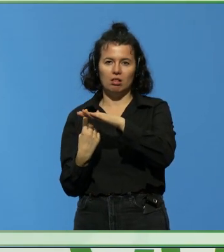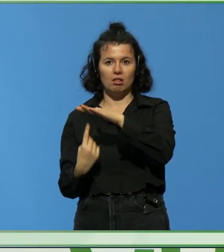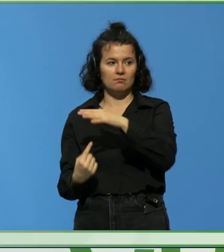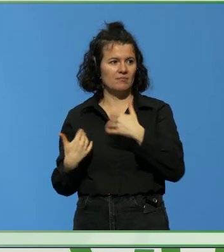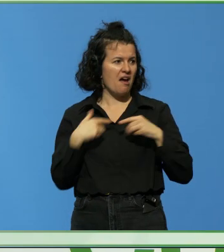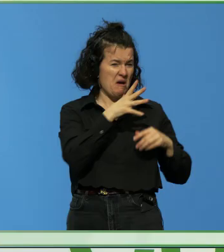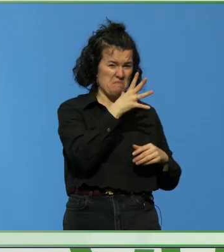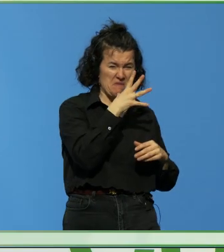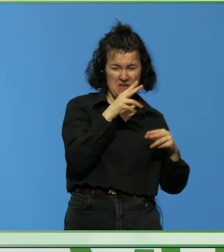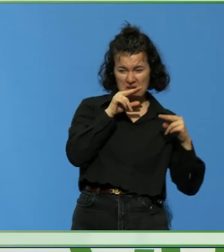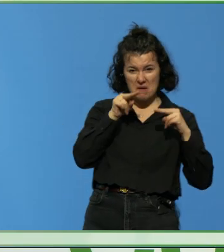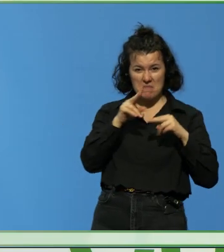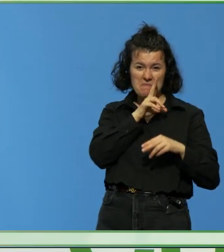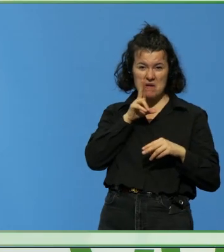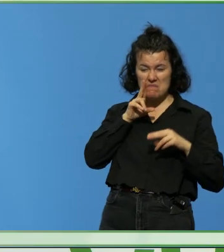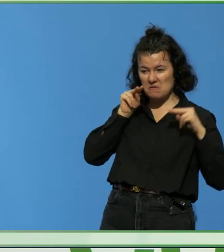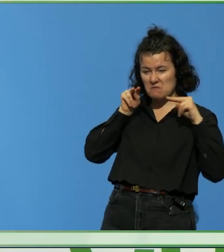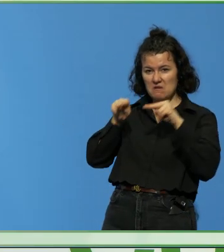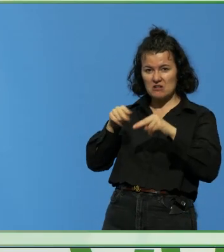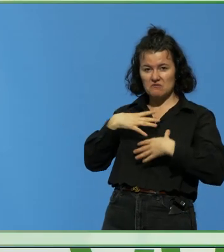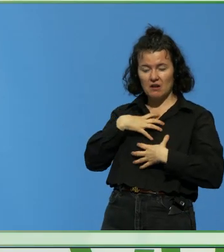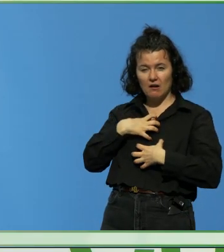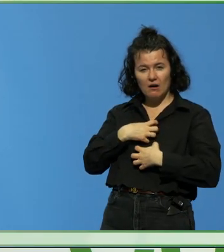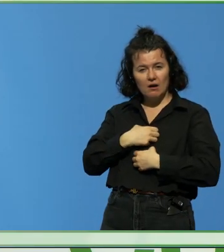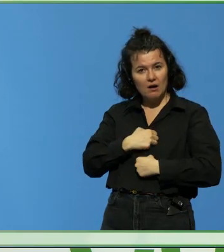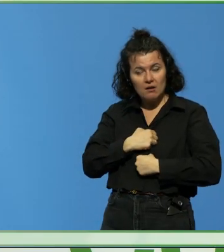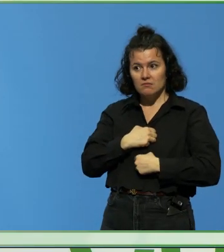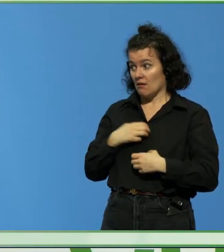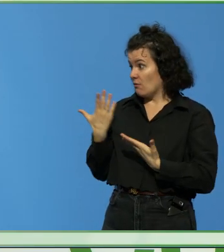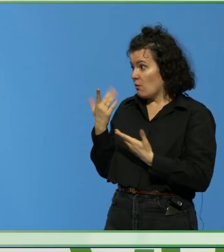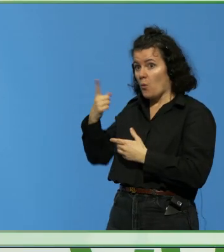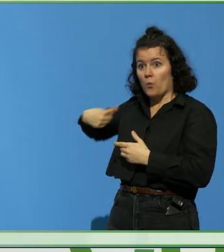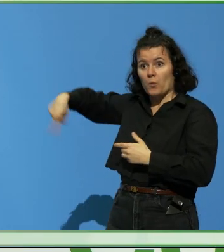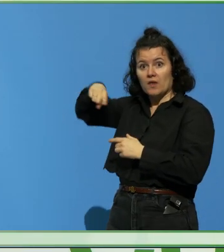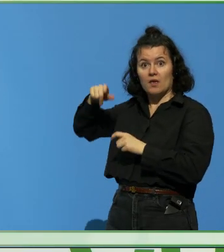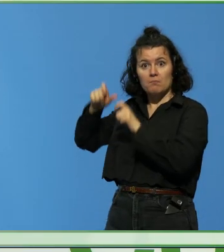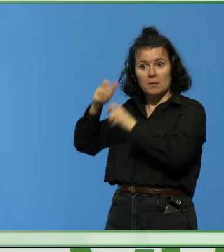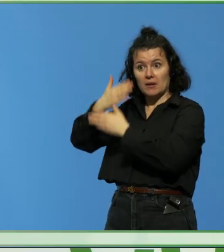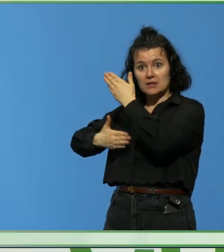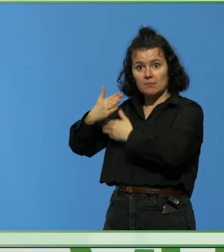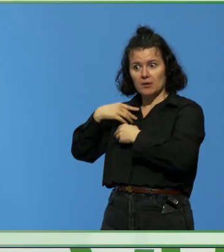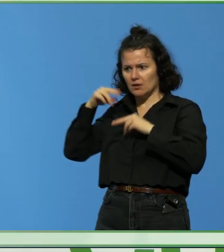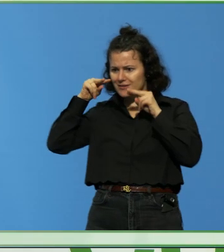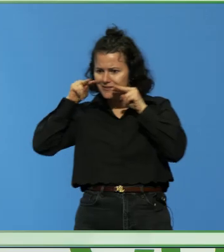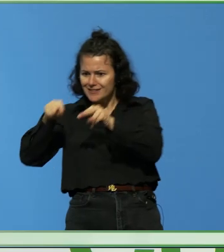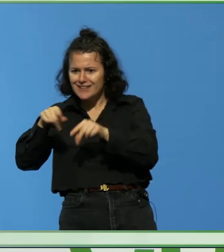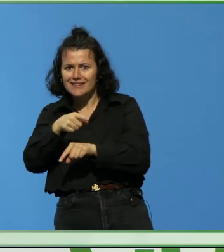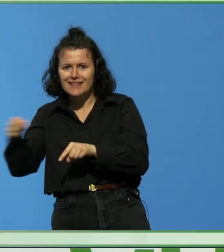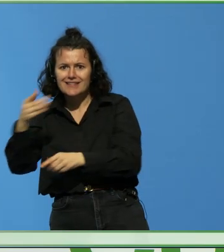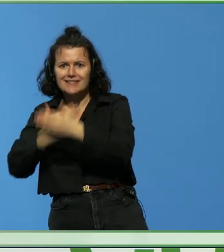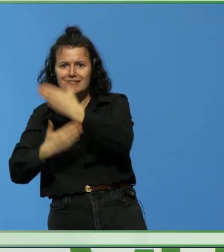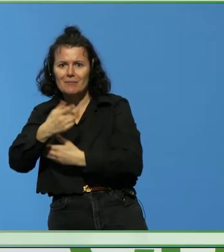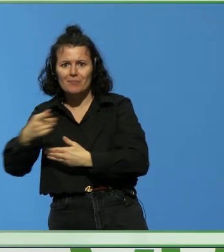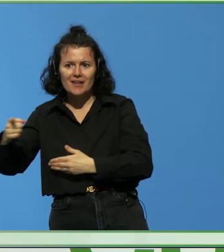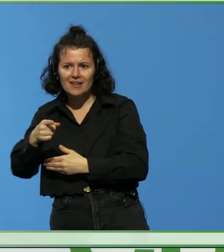were struggling to report those cases because of the stigma, stereotypes. They were not encouraged to